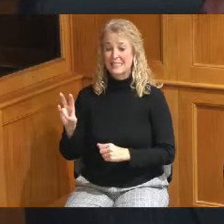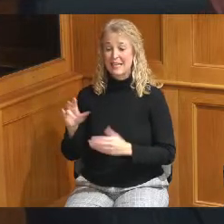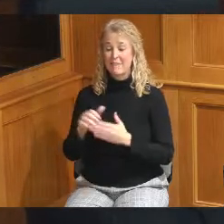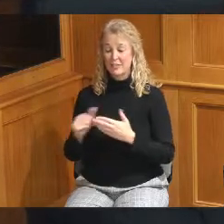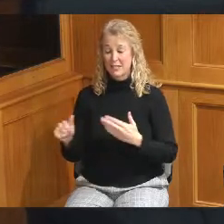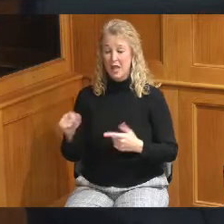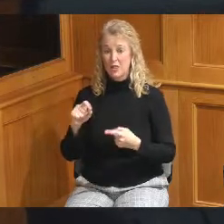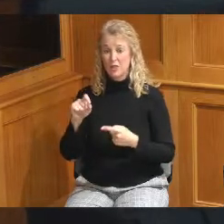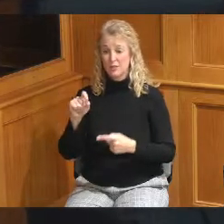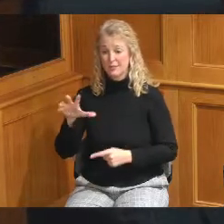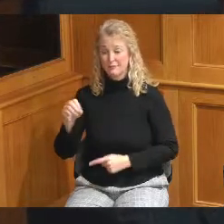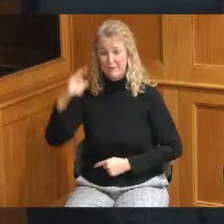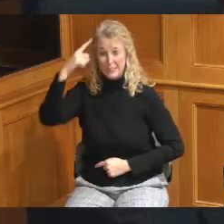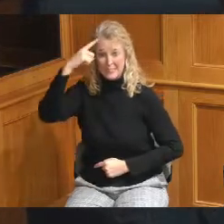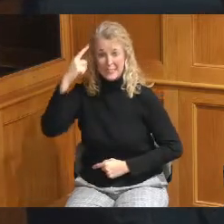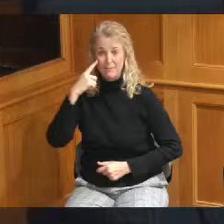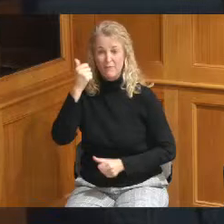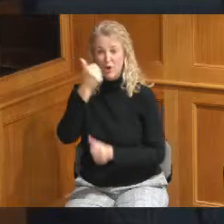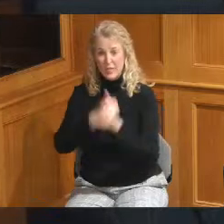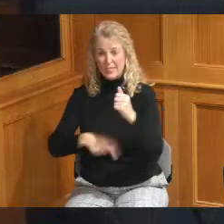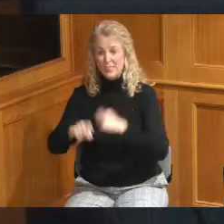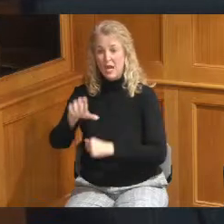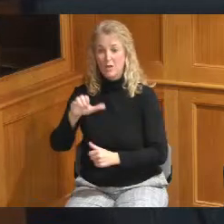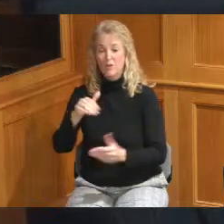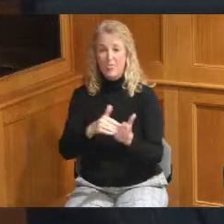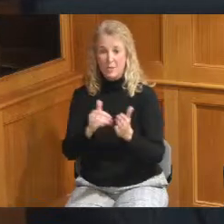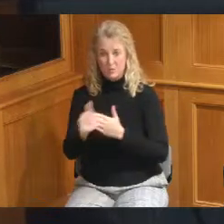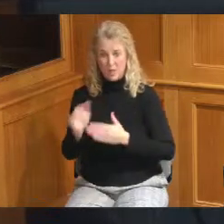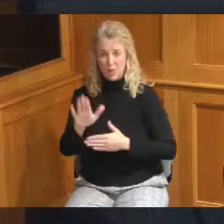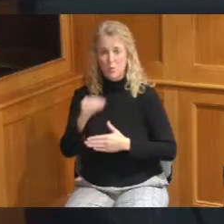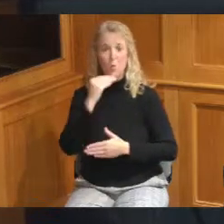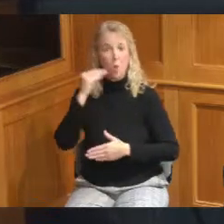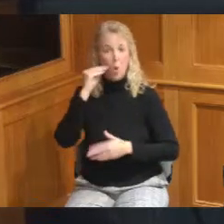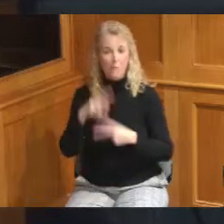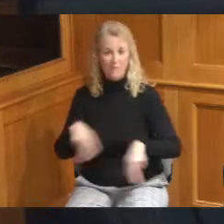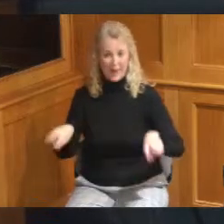$67.50 per home that's 100K. So